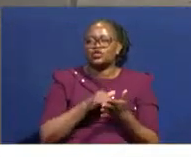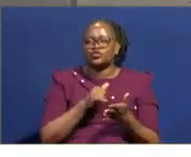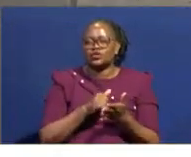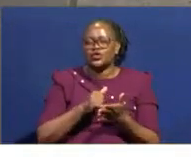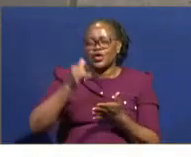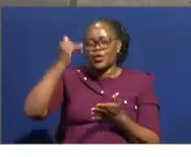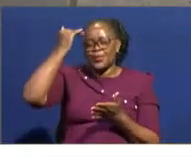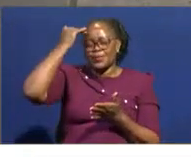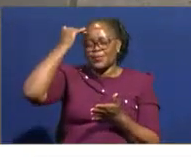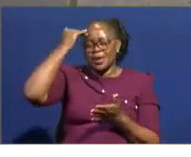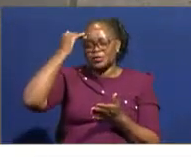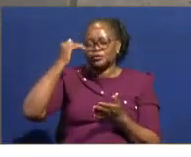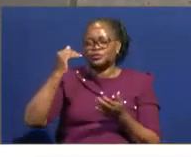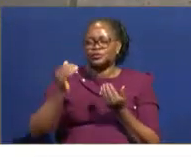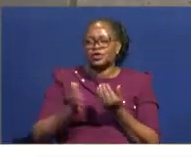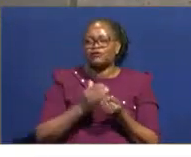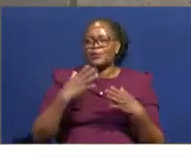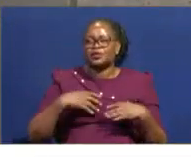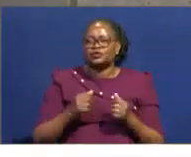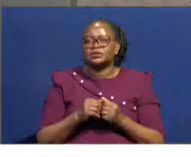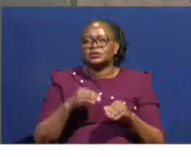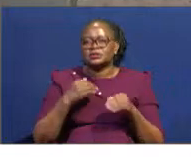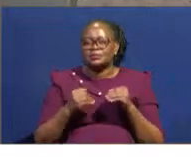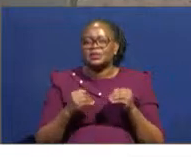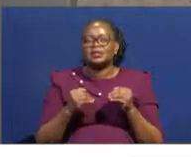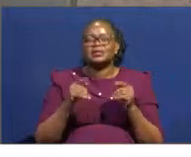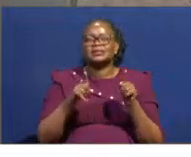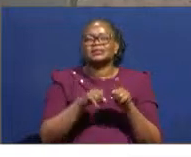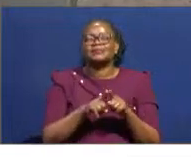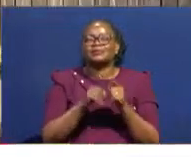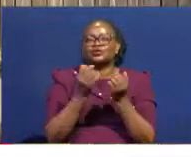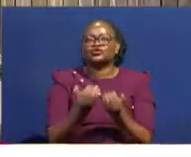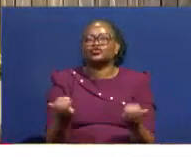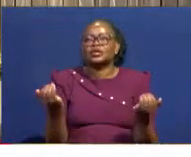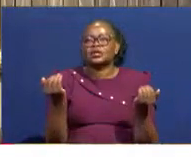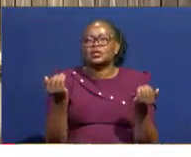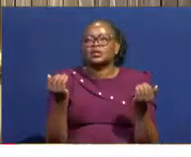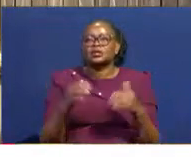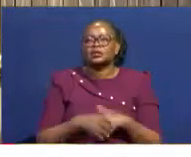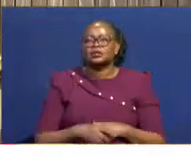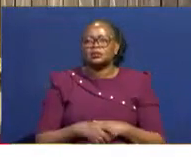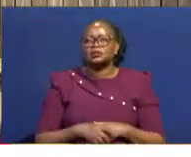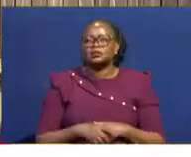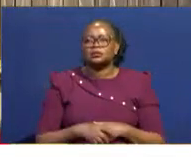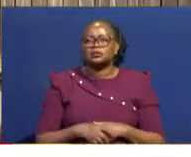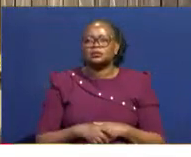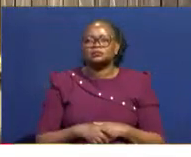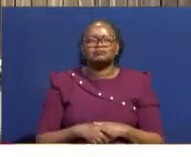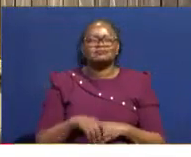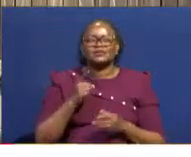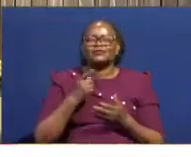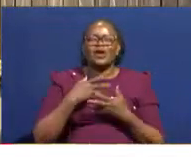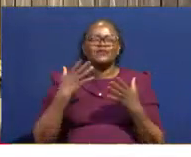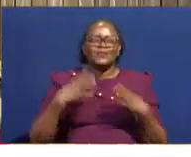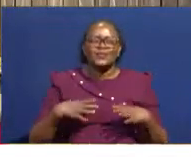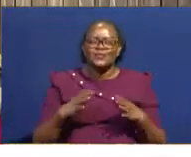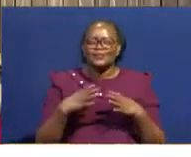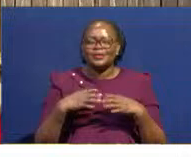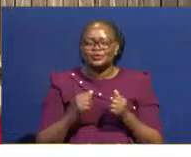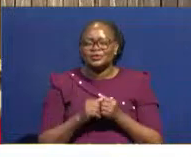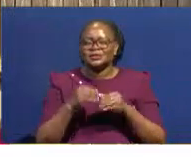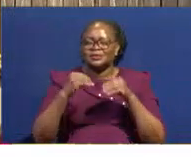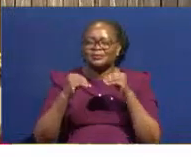in mind to cater for persons with disability as well as children. It's accessible for everyone, people with